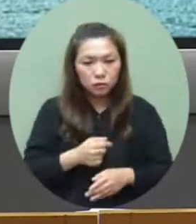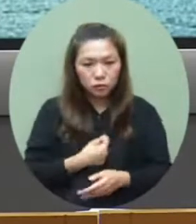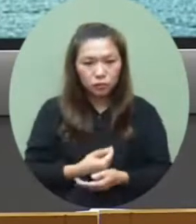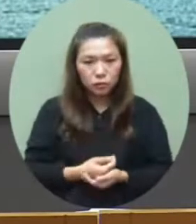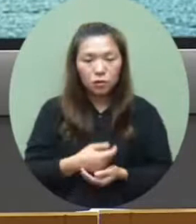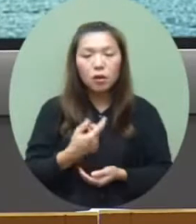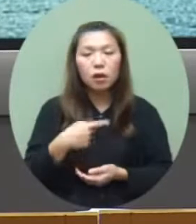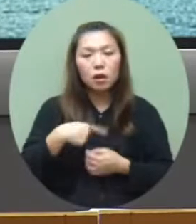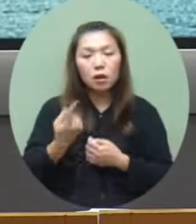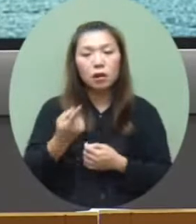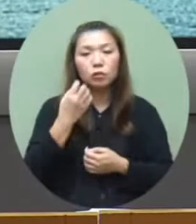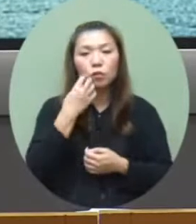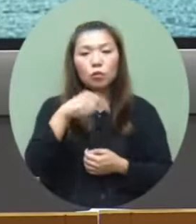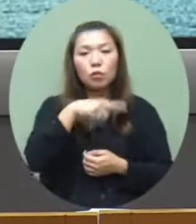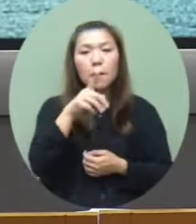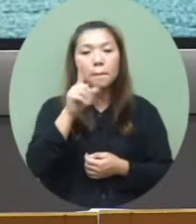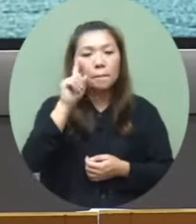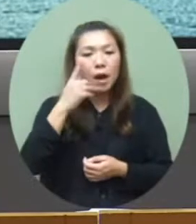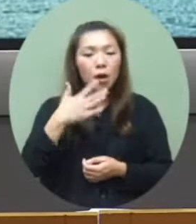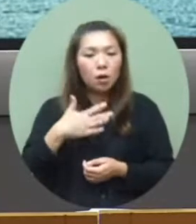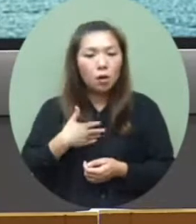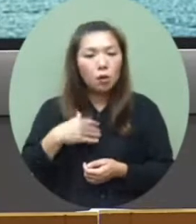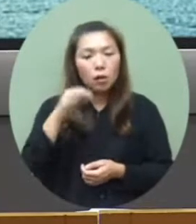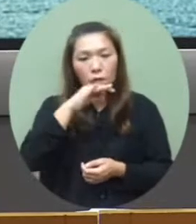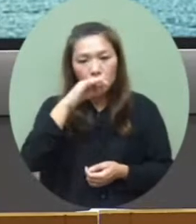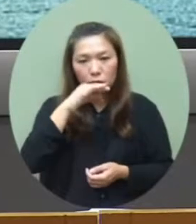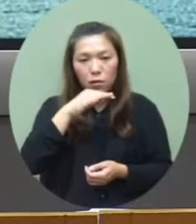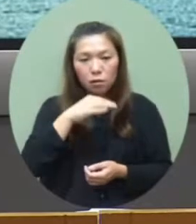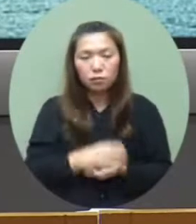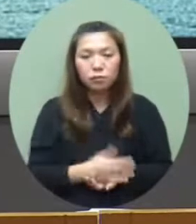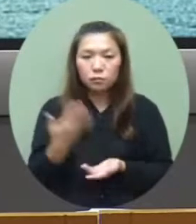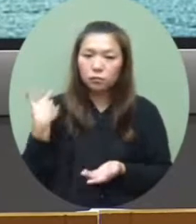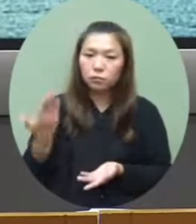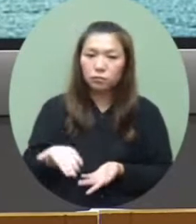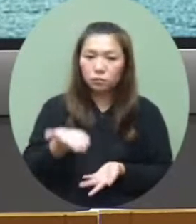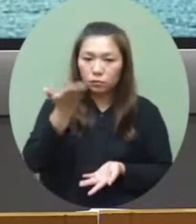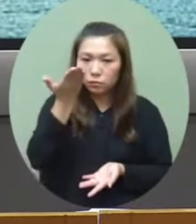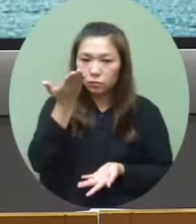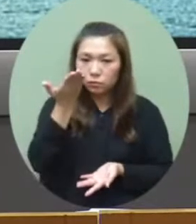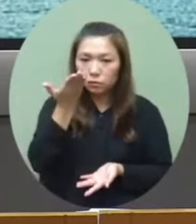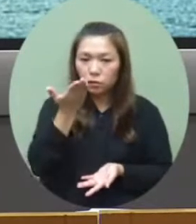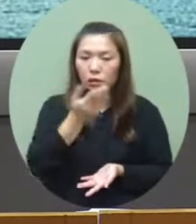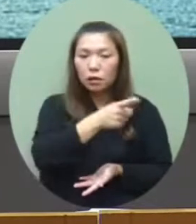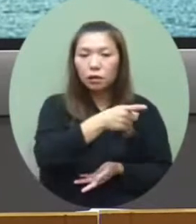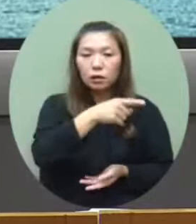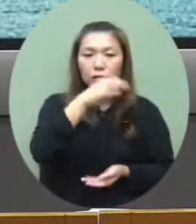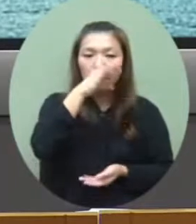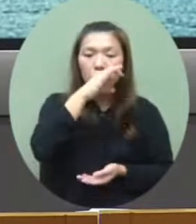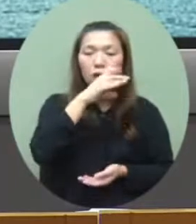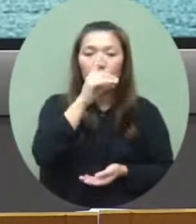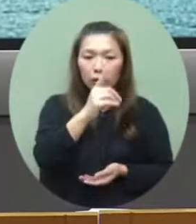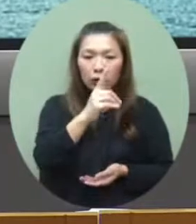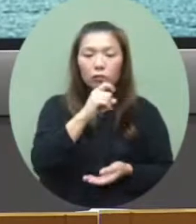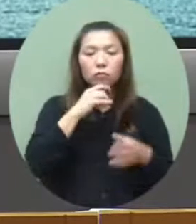2E will have to be suspended for a week. And Bingor Kindergarten in Eastern District,